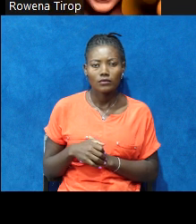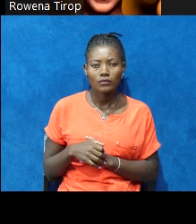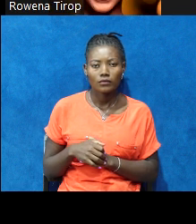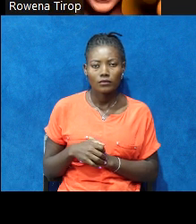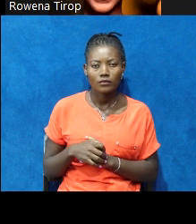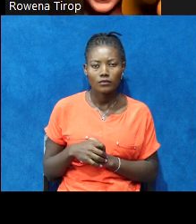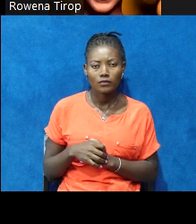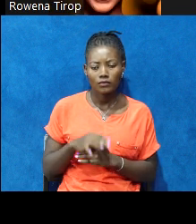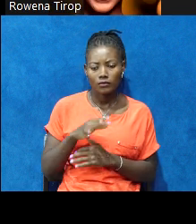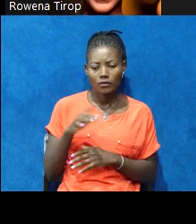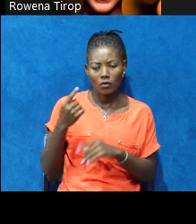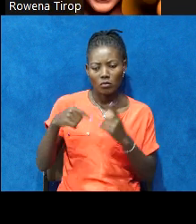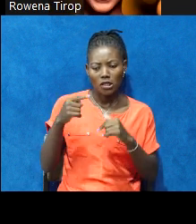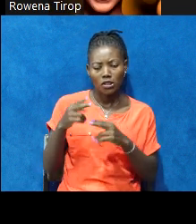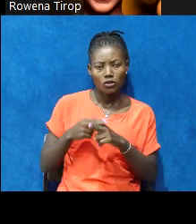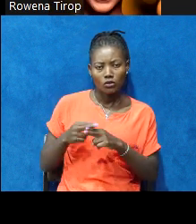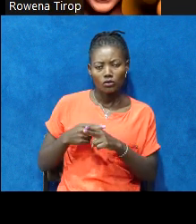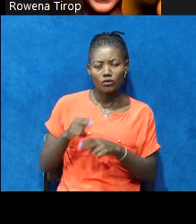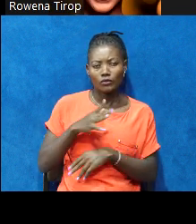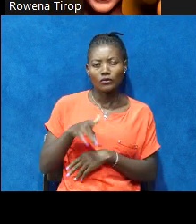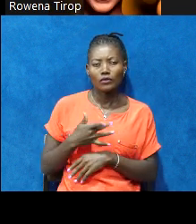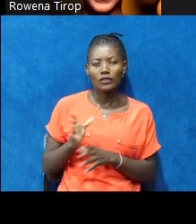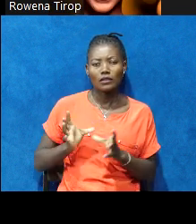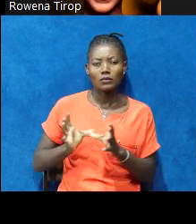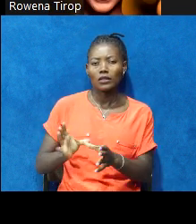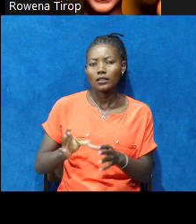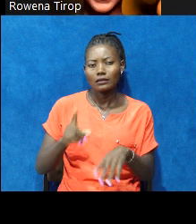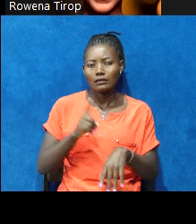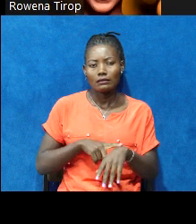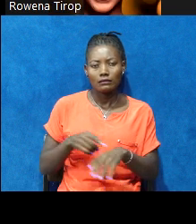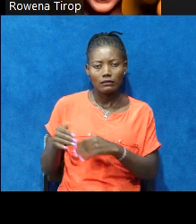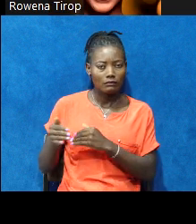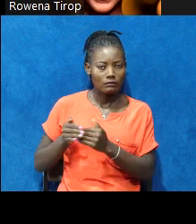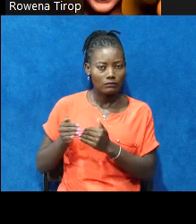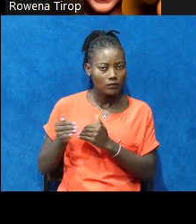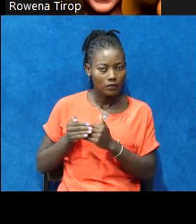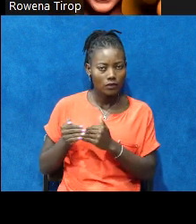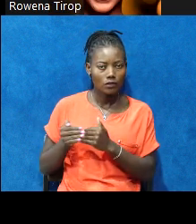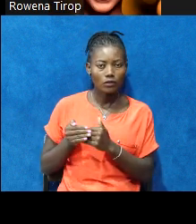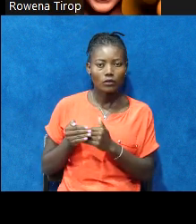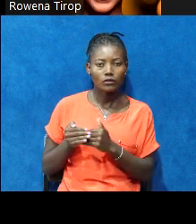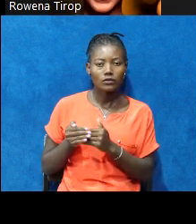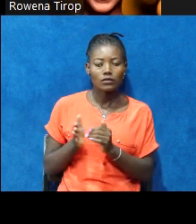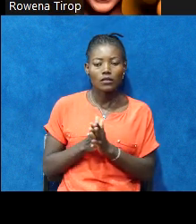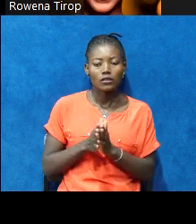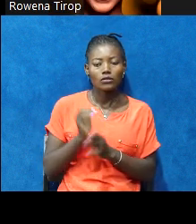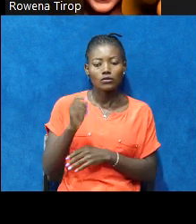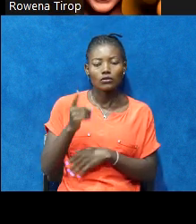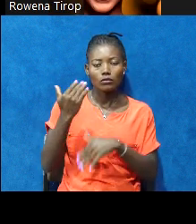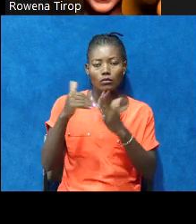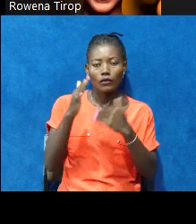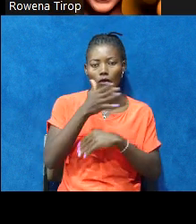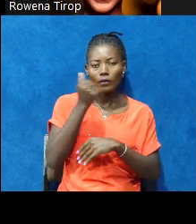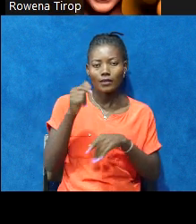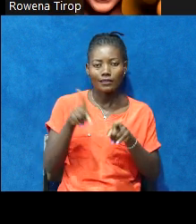the game's approaching, you're feeling that pressure, you're feeling, okay, the time is close. You need to perform